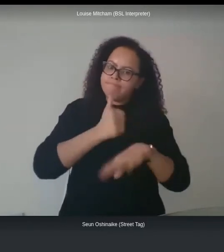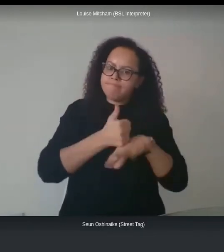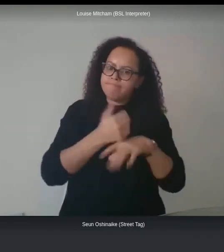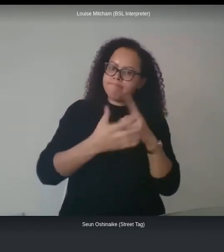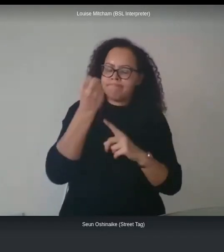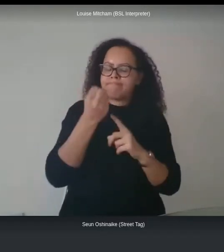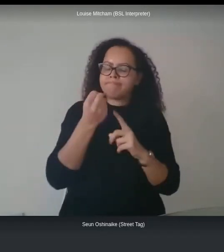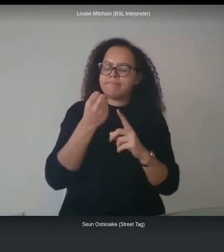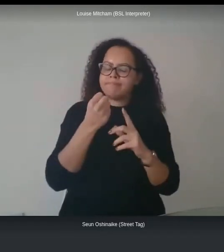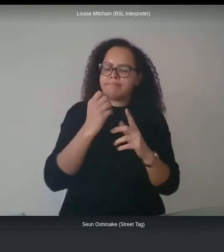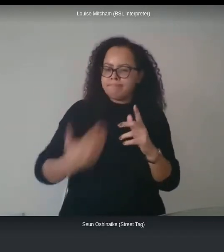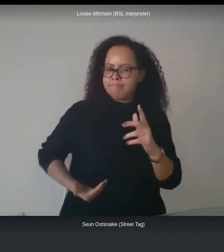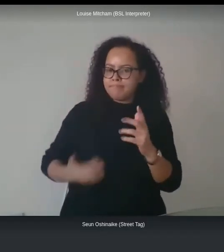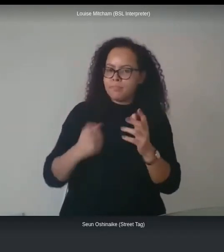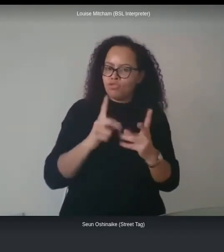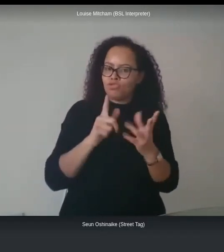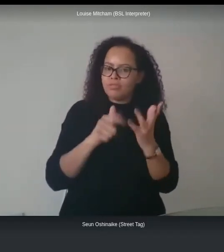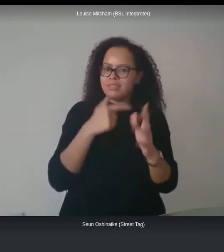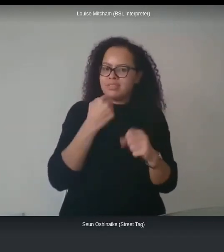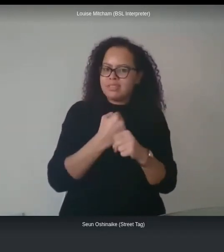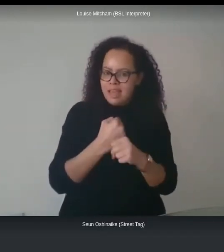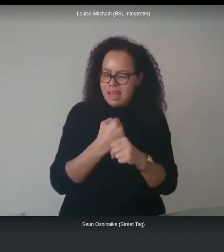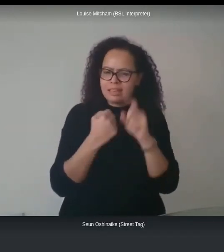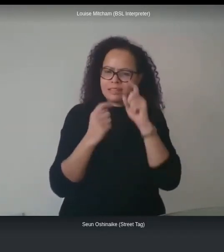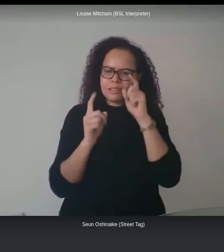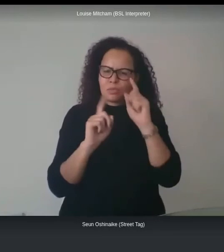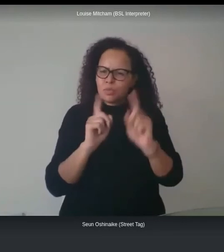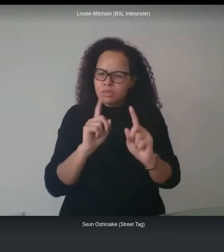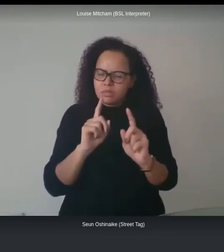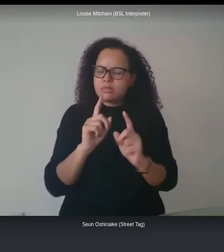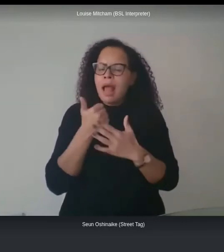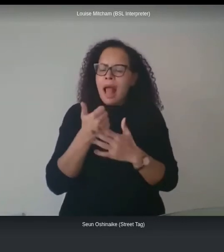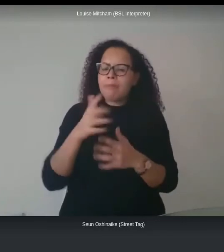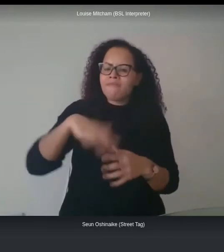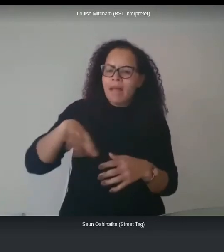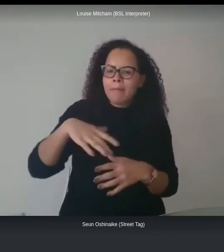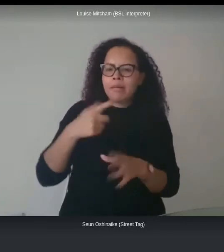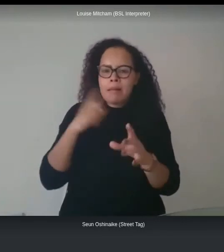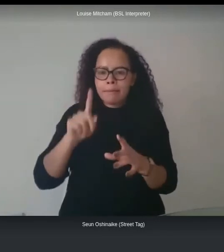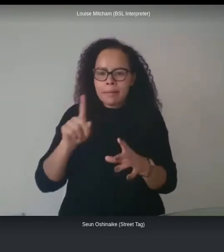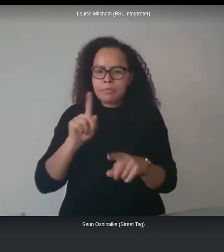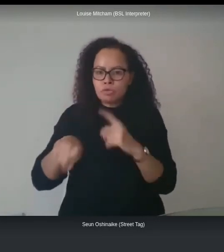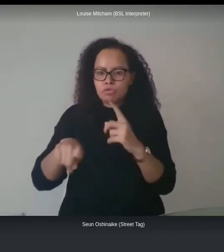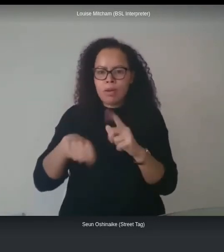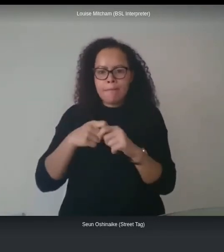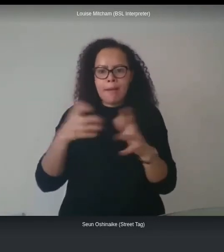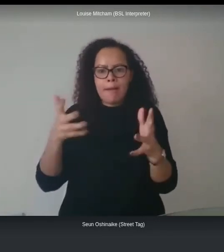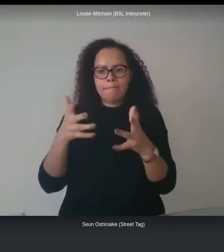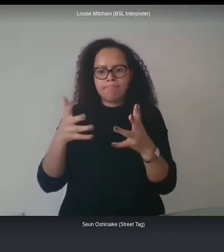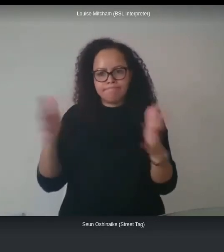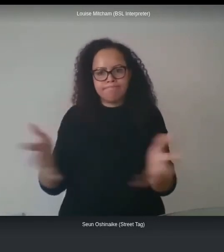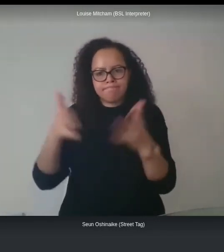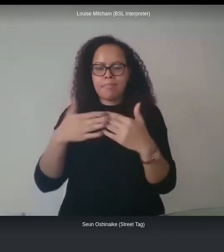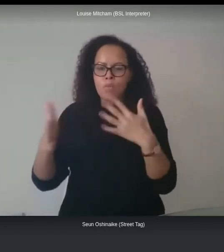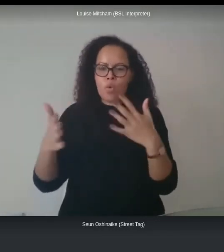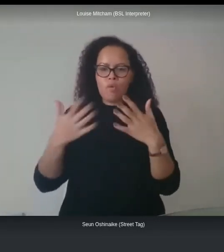app that is helping families, groups, individuals to be physically active and come together around physical activity